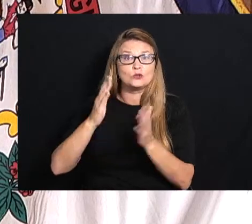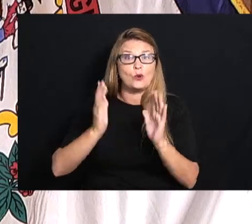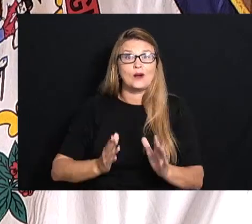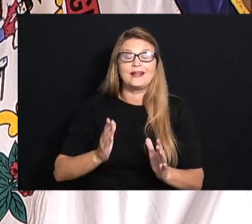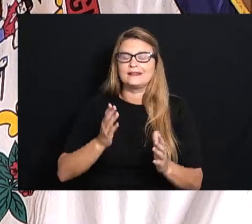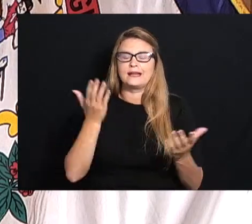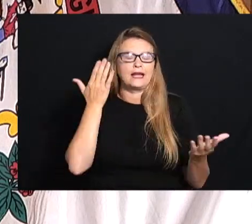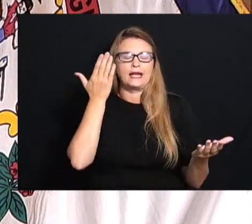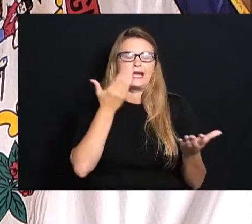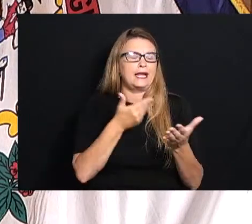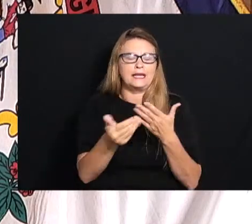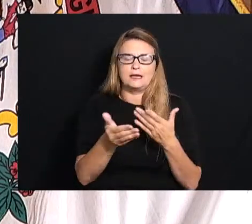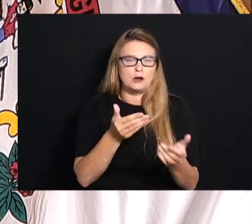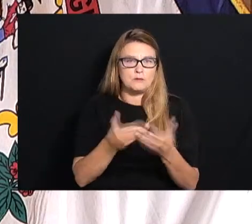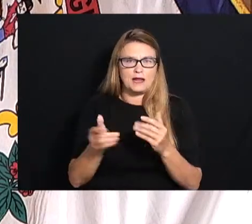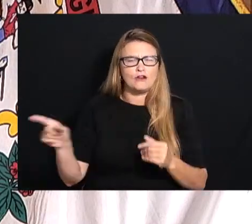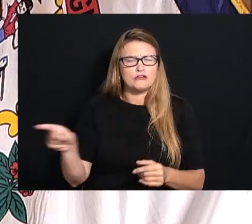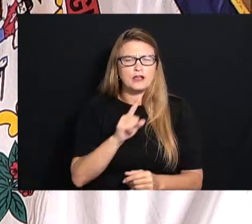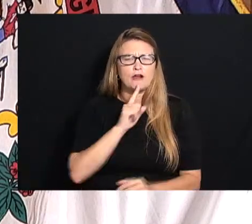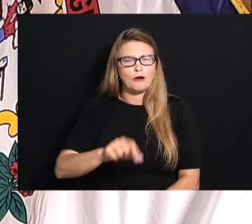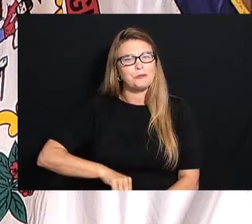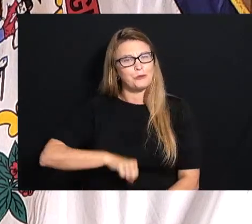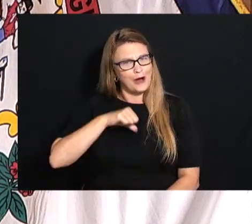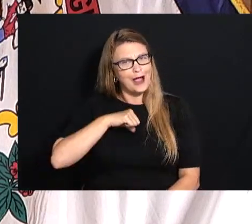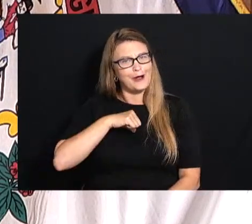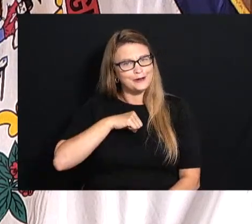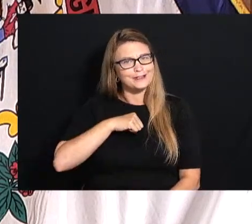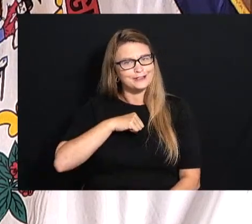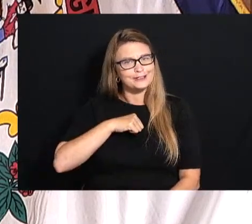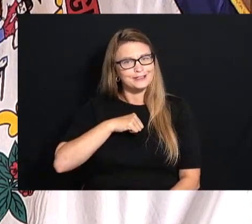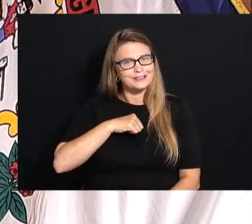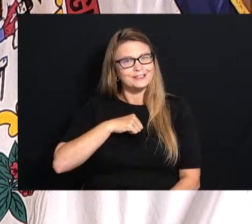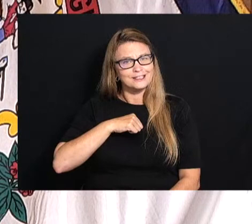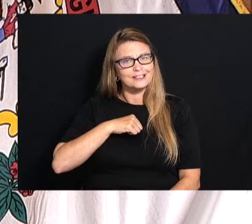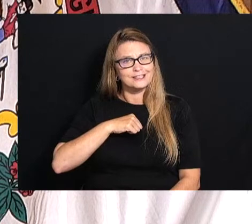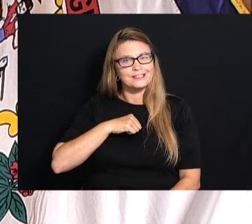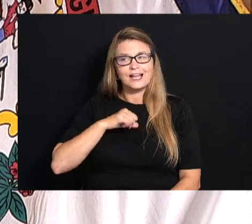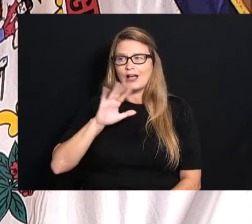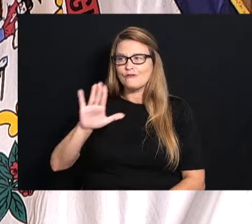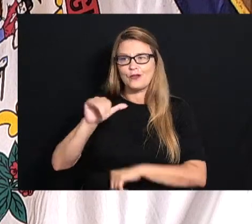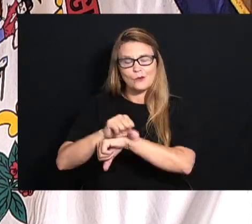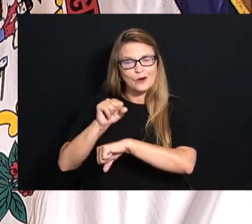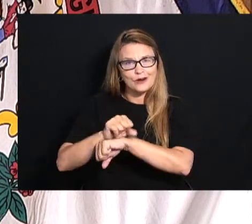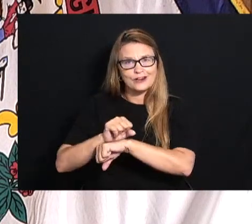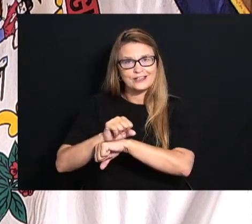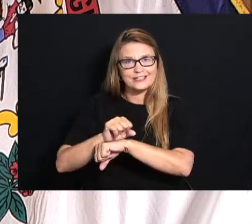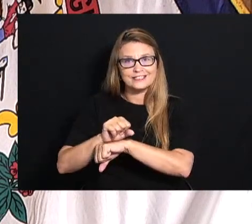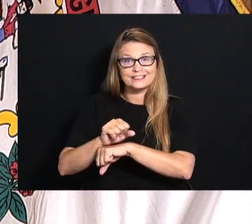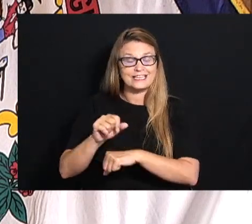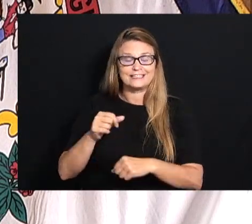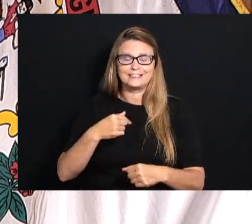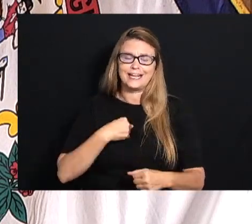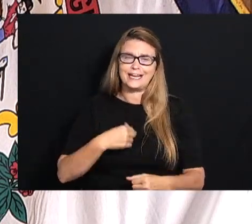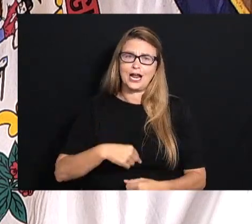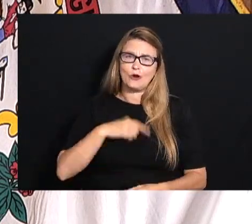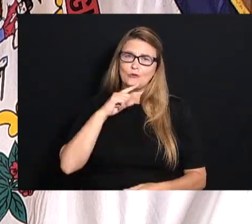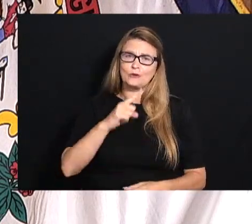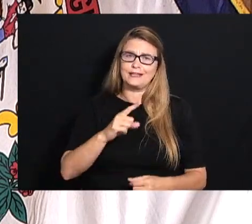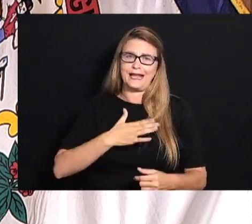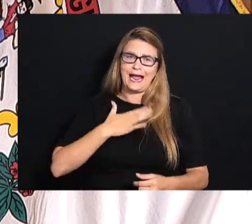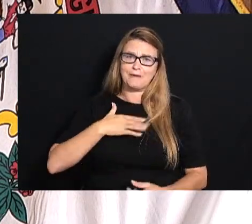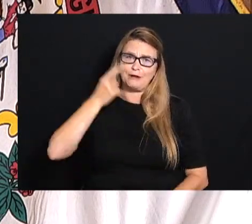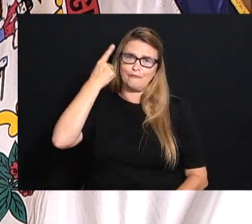may be, they're really proud of what the work that they were doing, and I just couldn't be more happy for